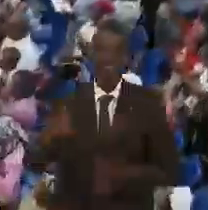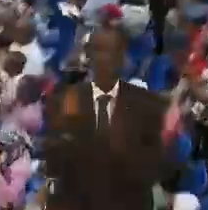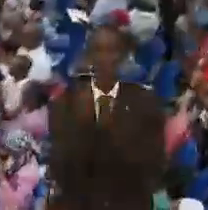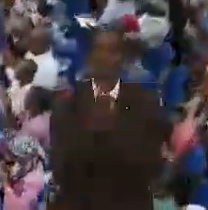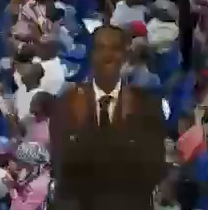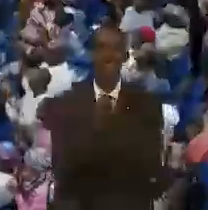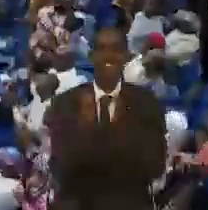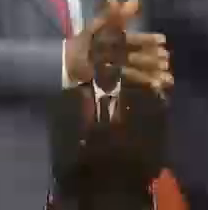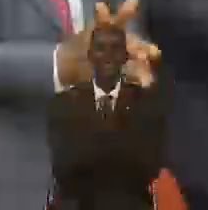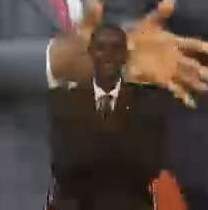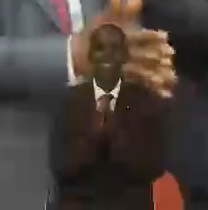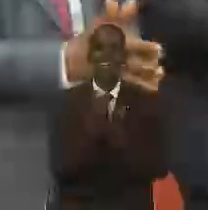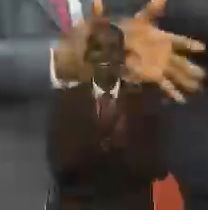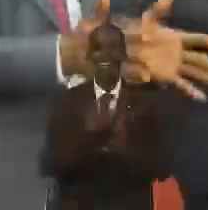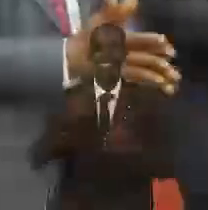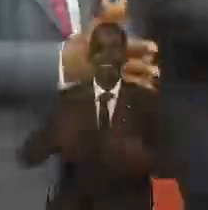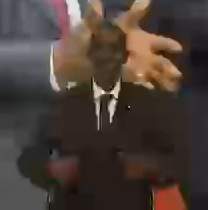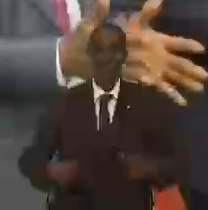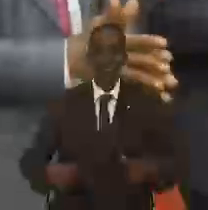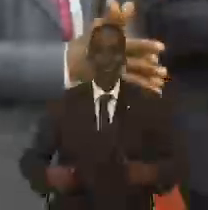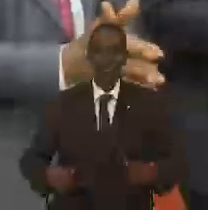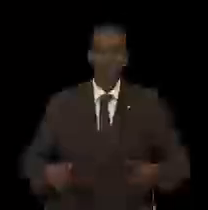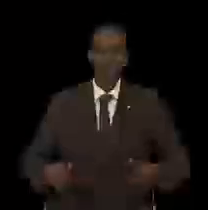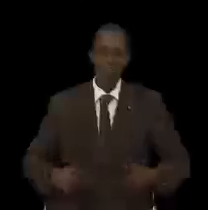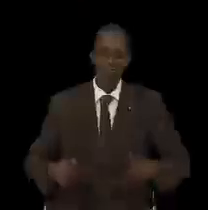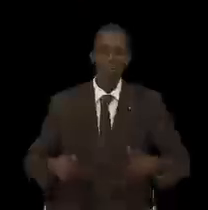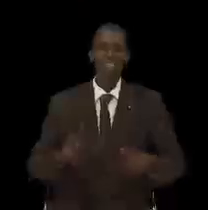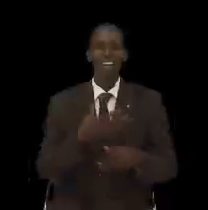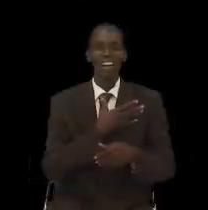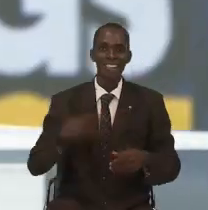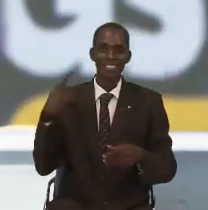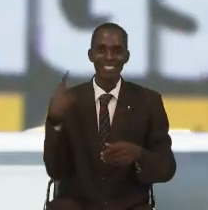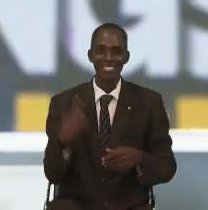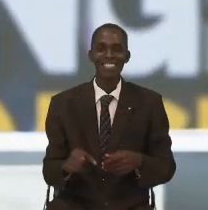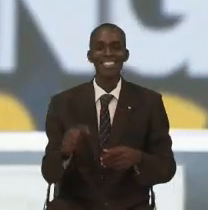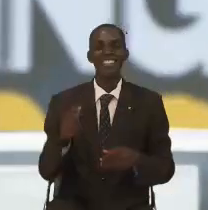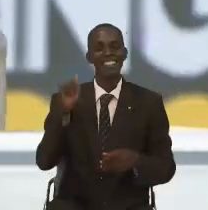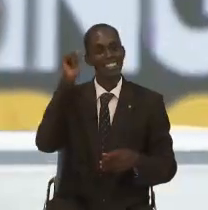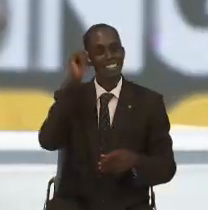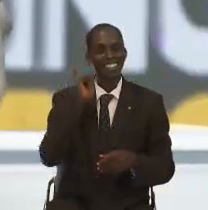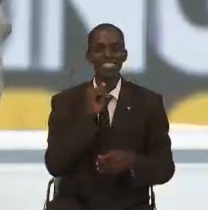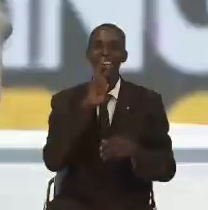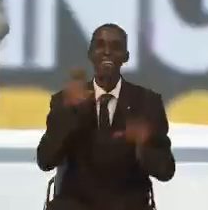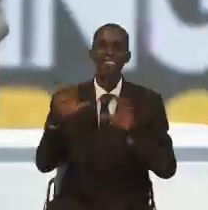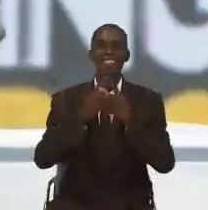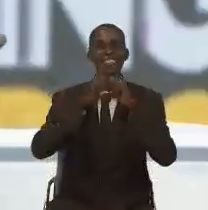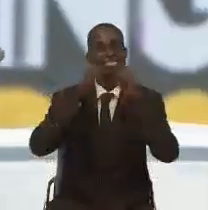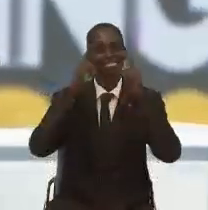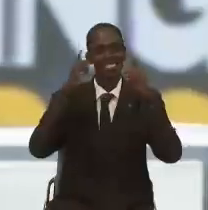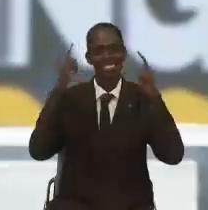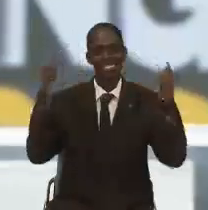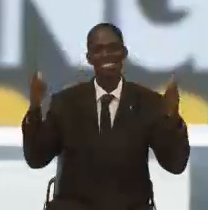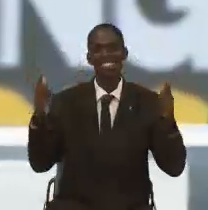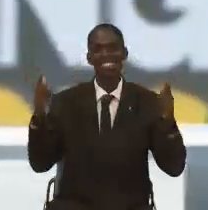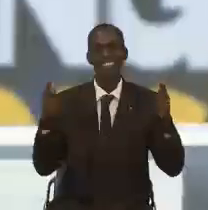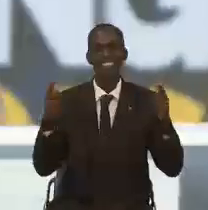And the youth and the adults, you're doing marvelously well. Please, please permit